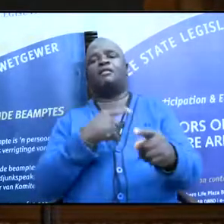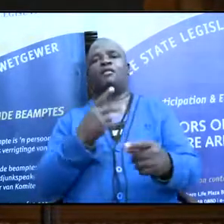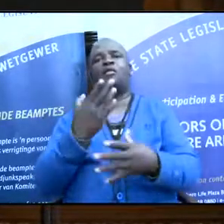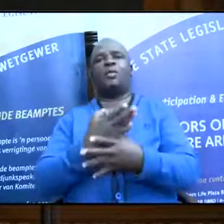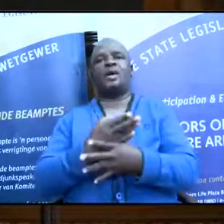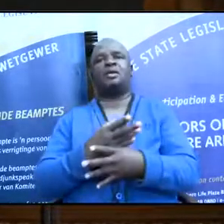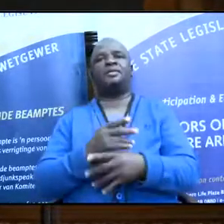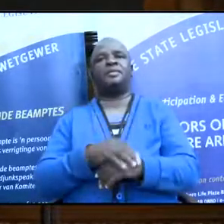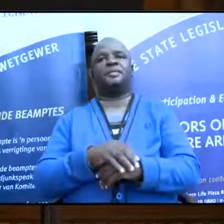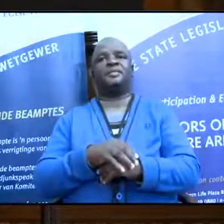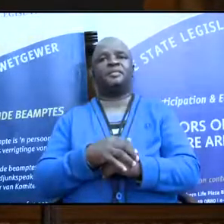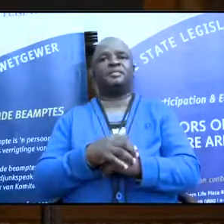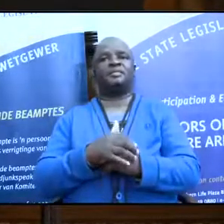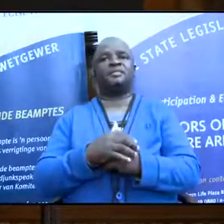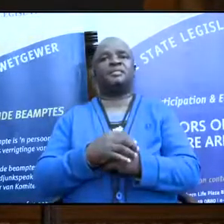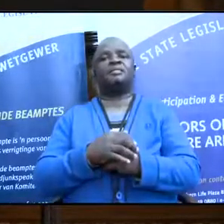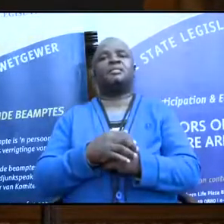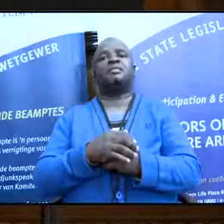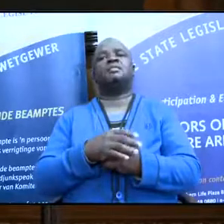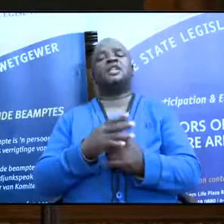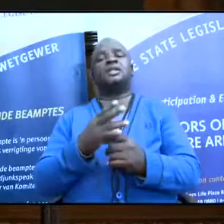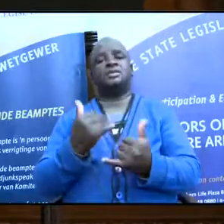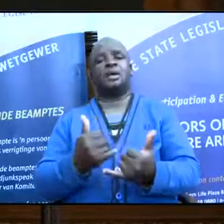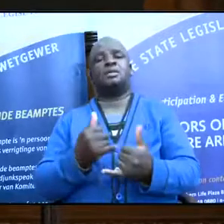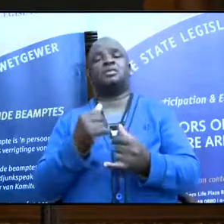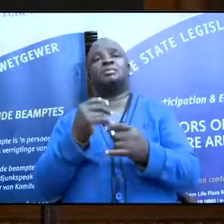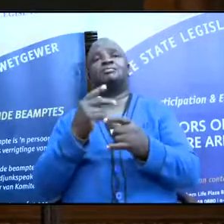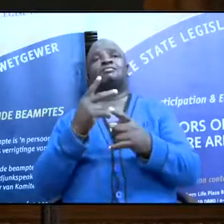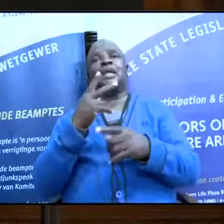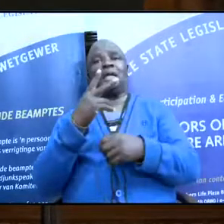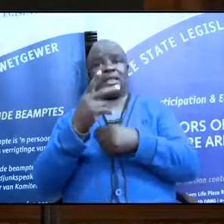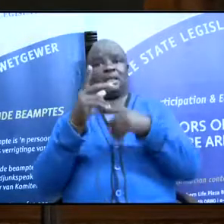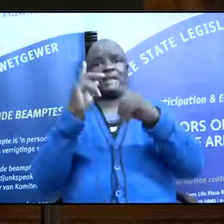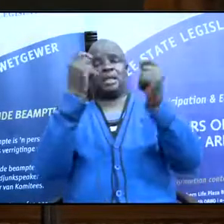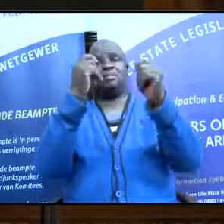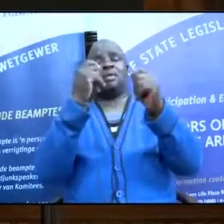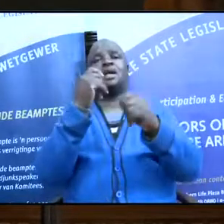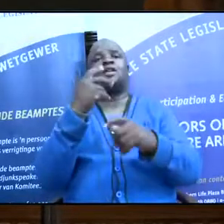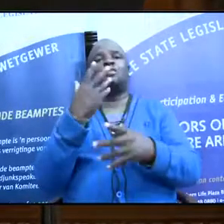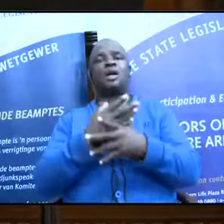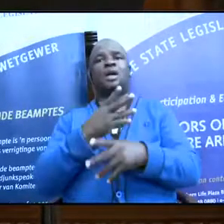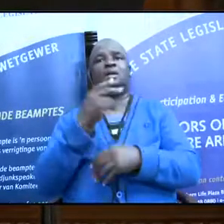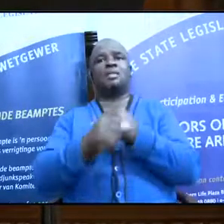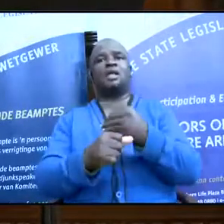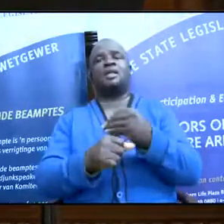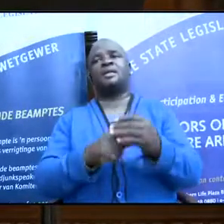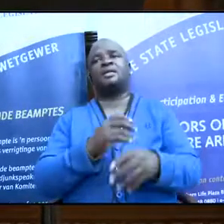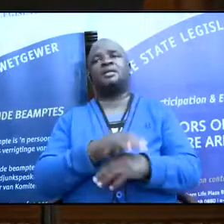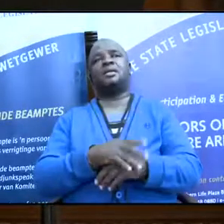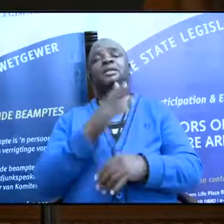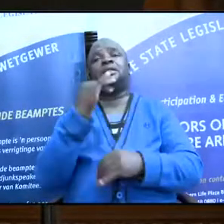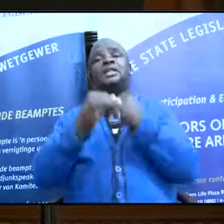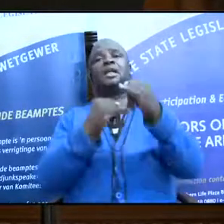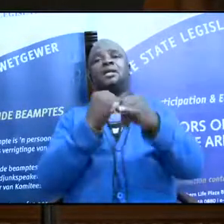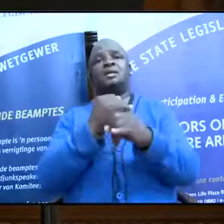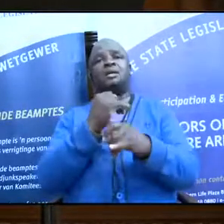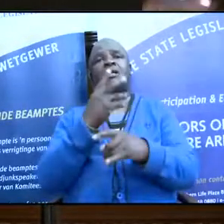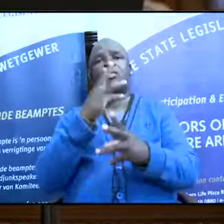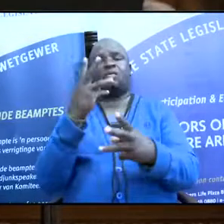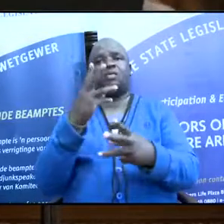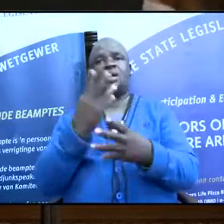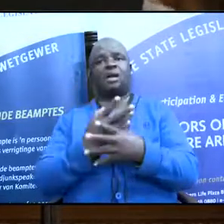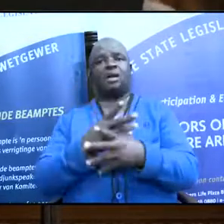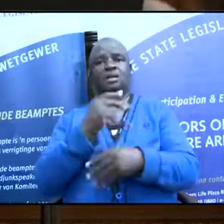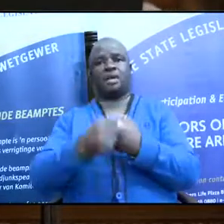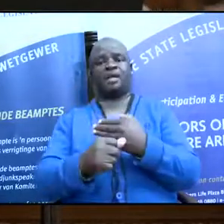general we are celebrating the workers month as part of the international workers month